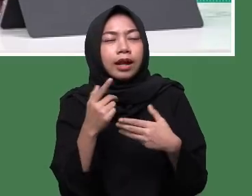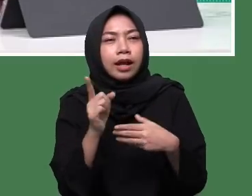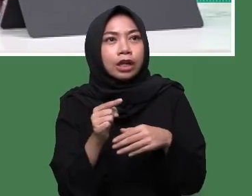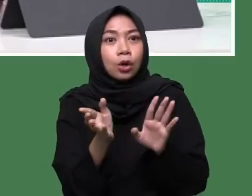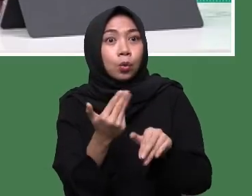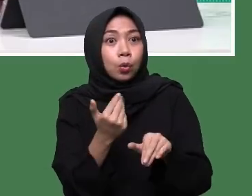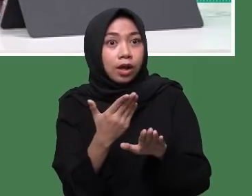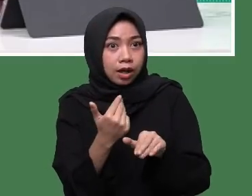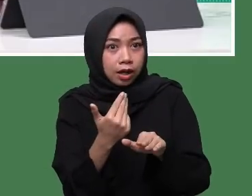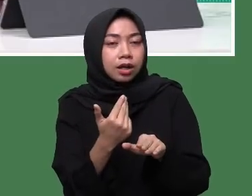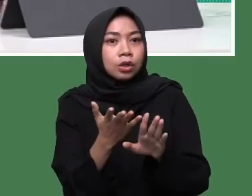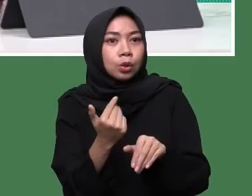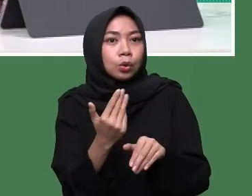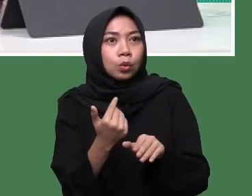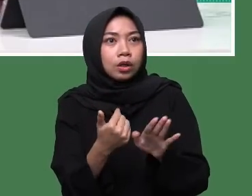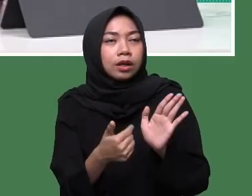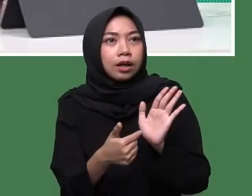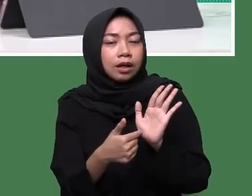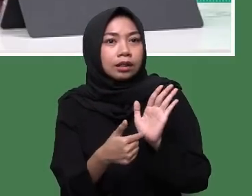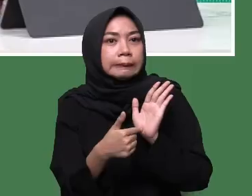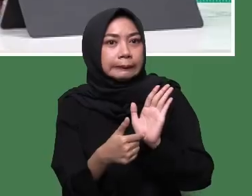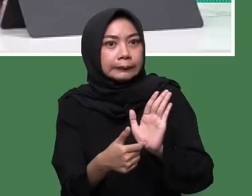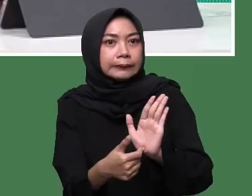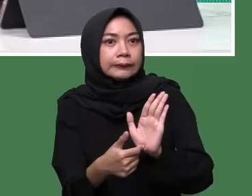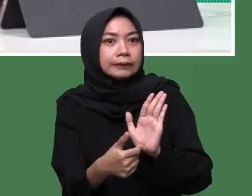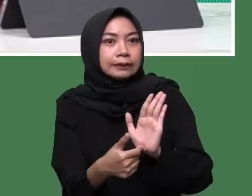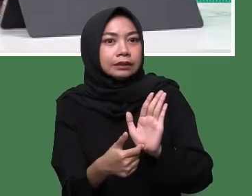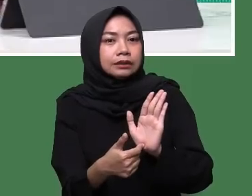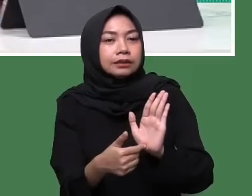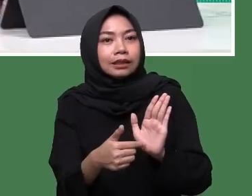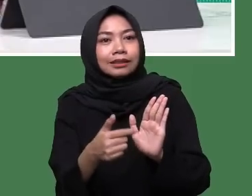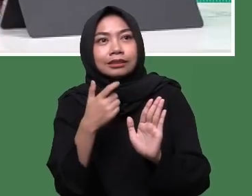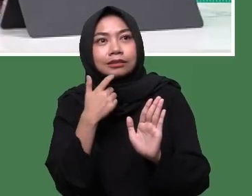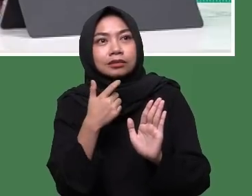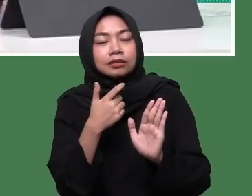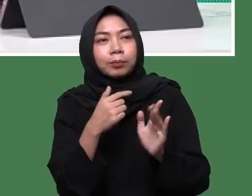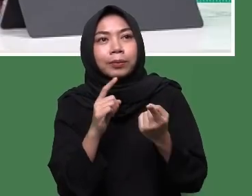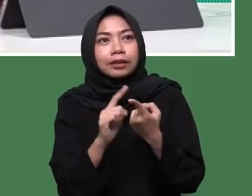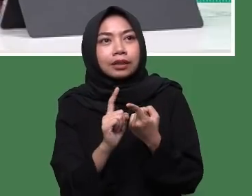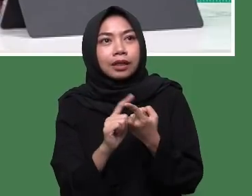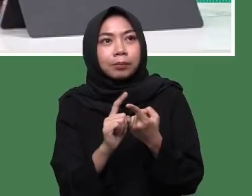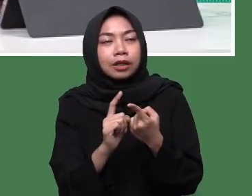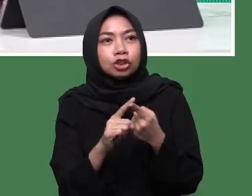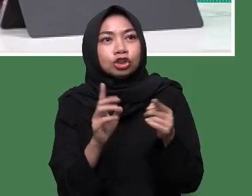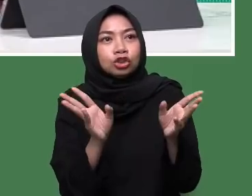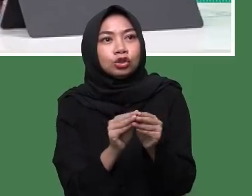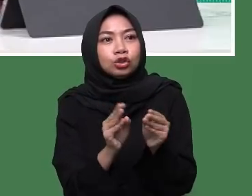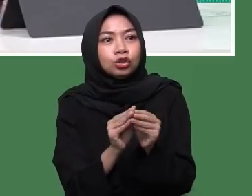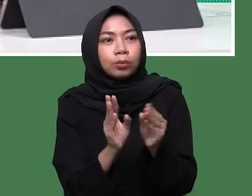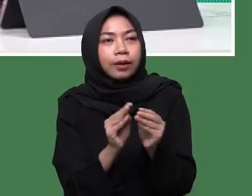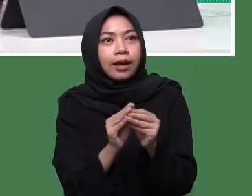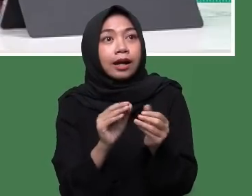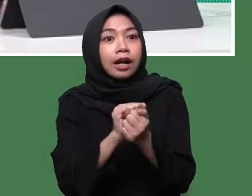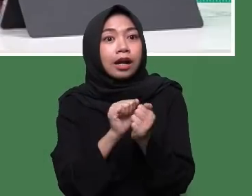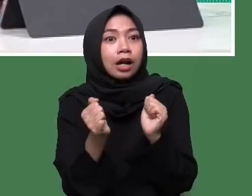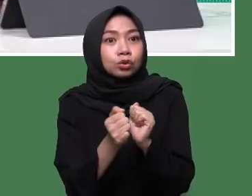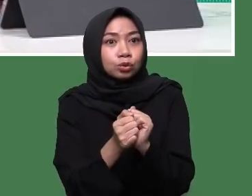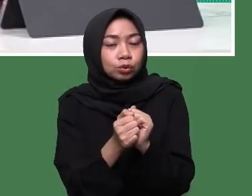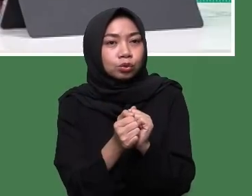the important issues that need to be understood by the public. First is the number of the cases. There